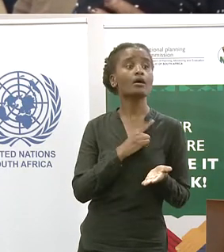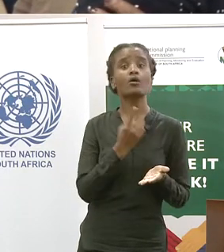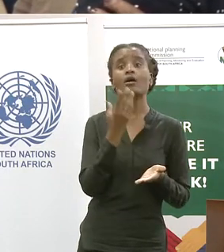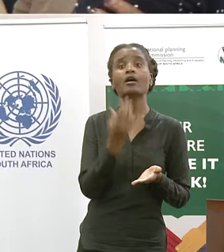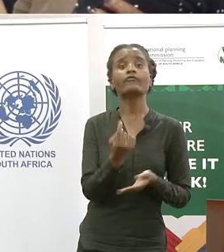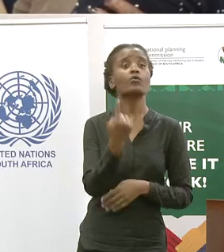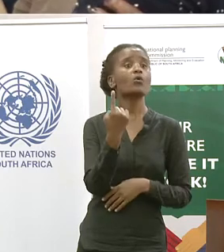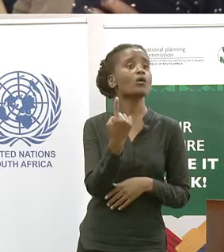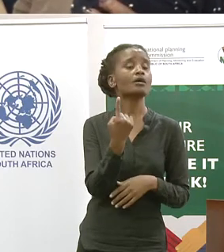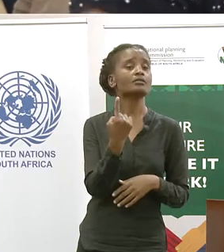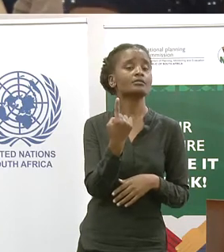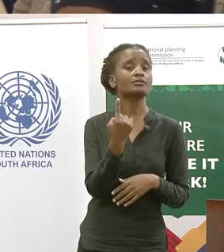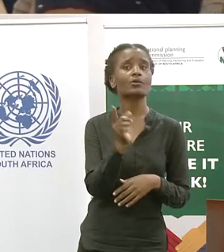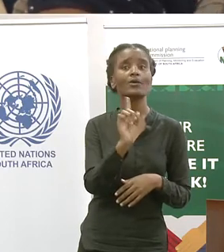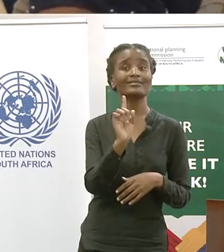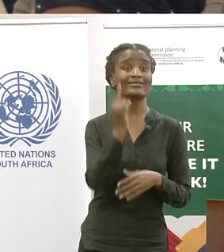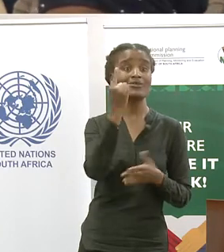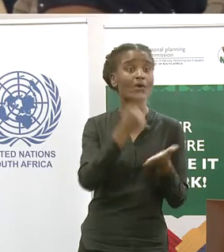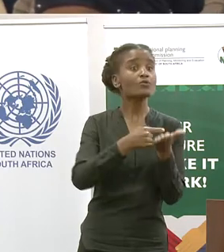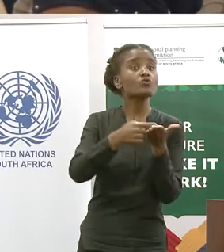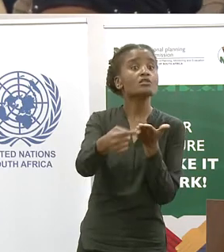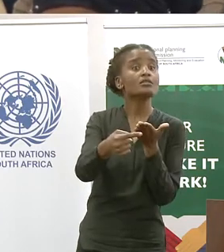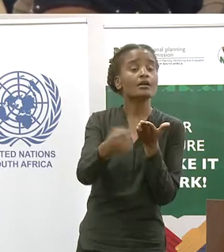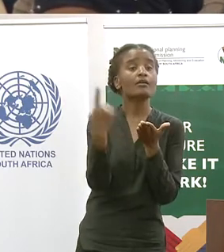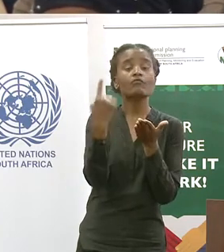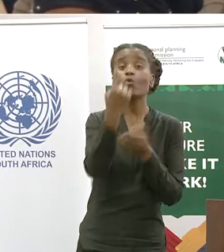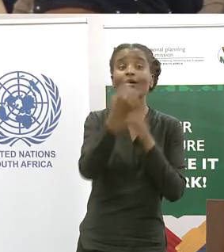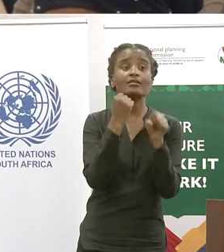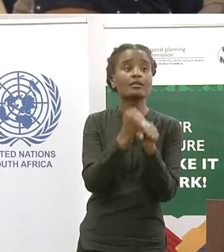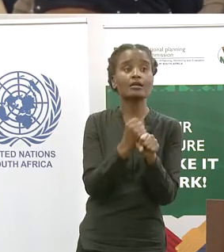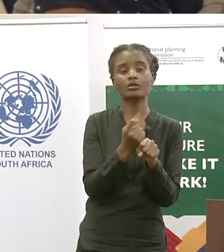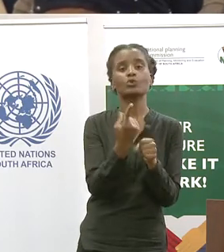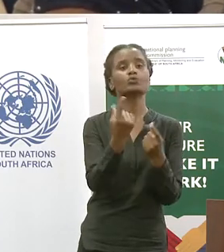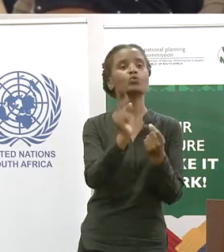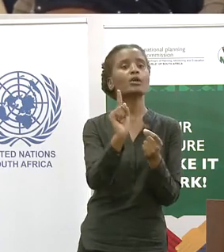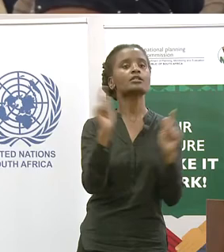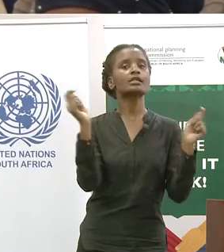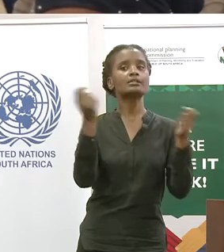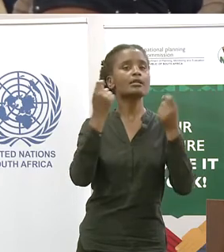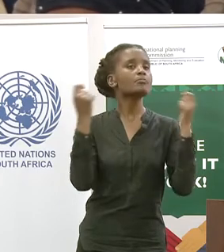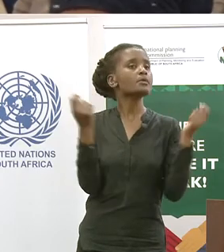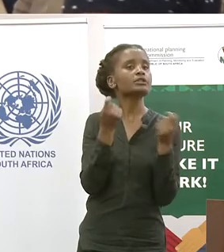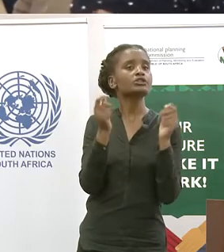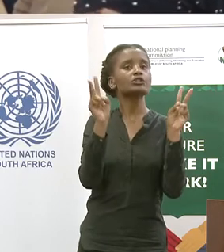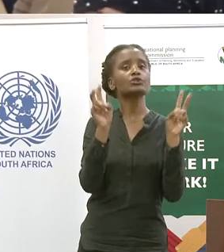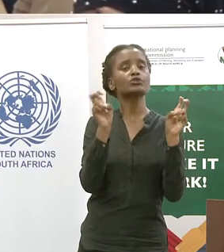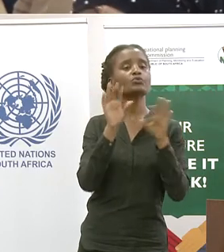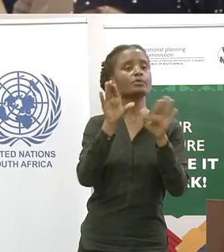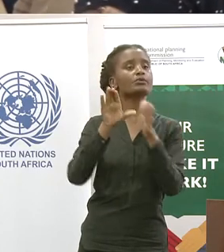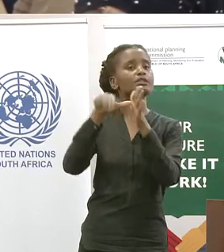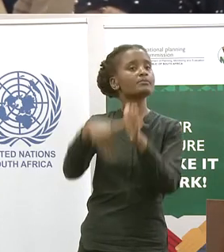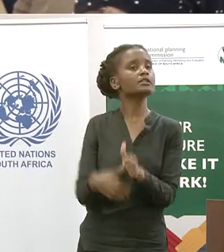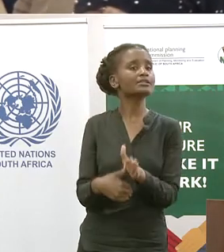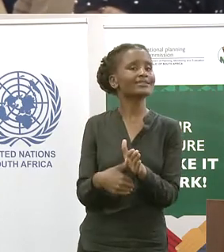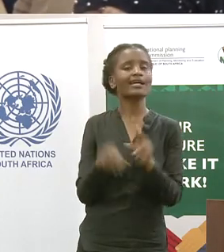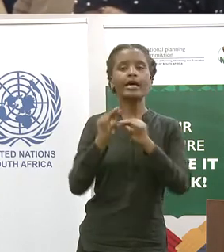week in a year that you go into a national